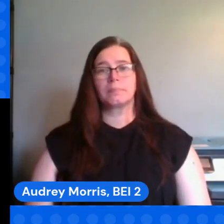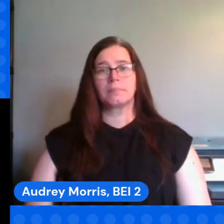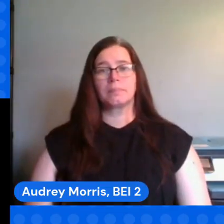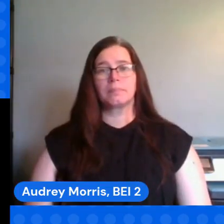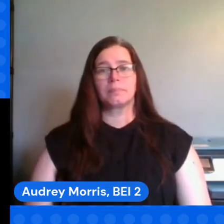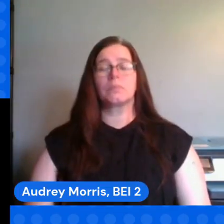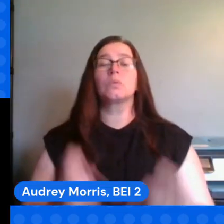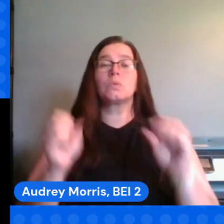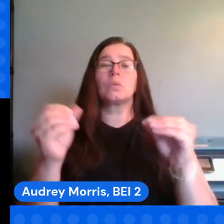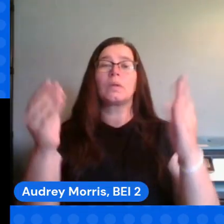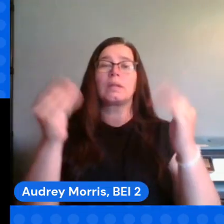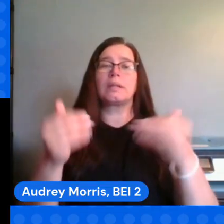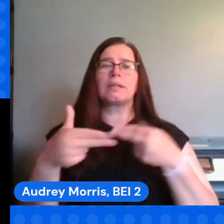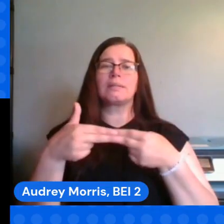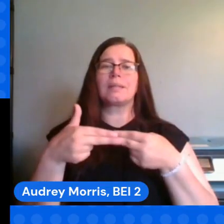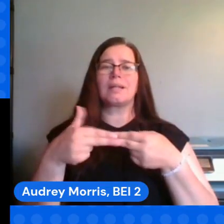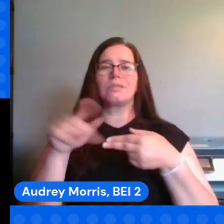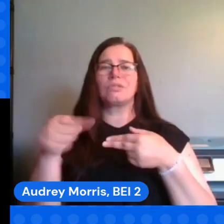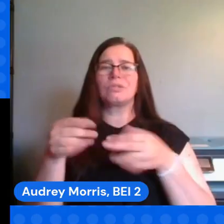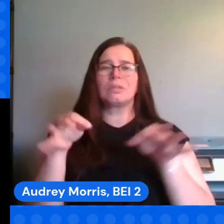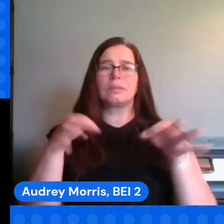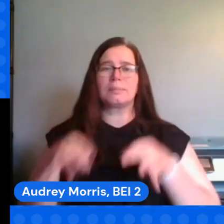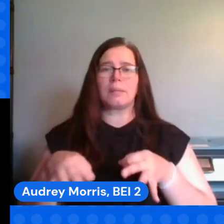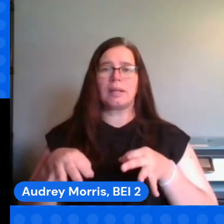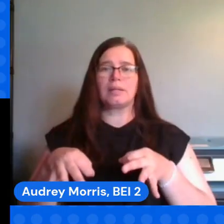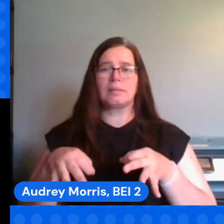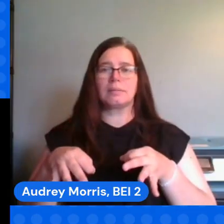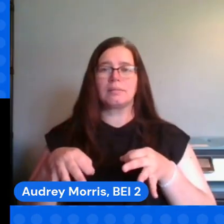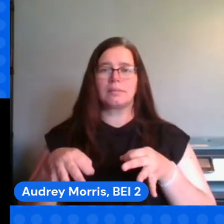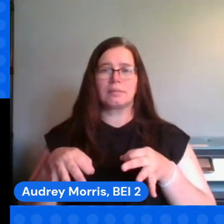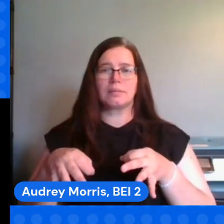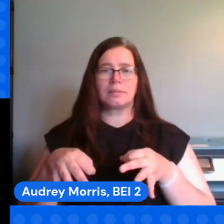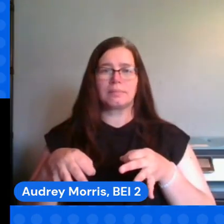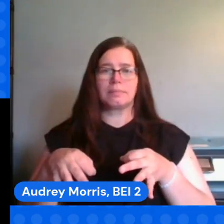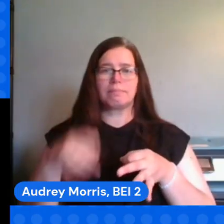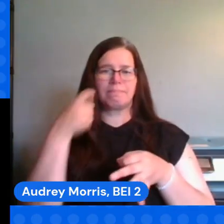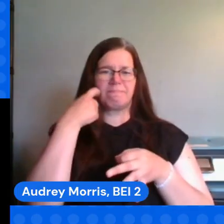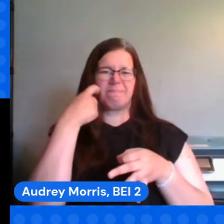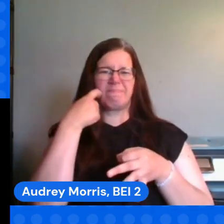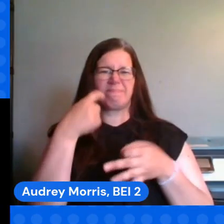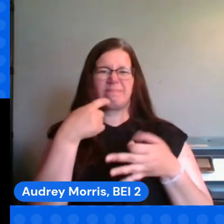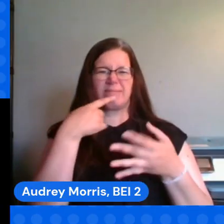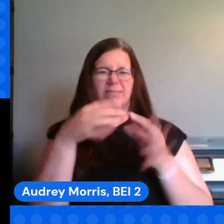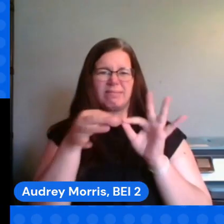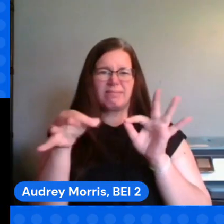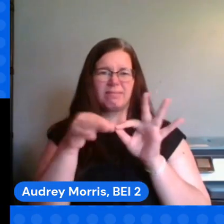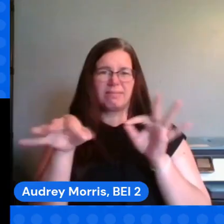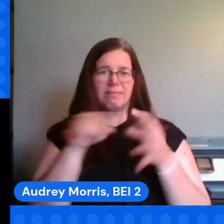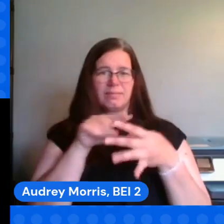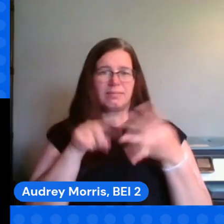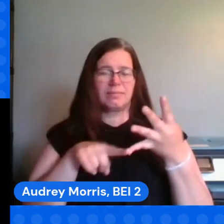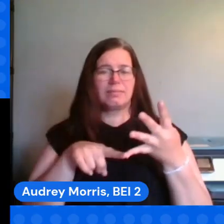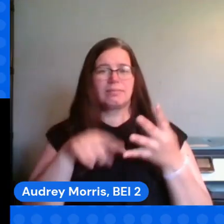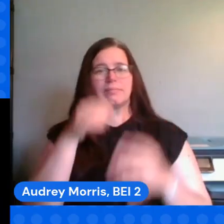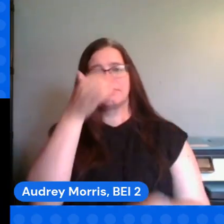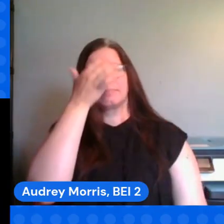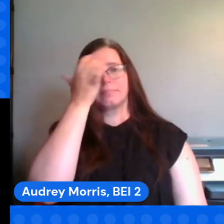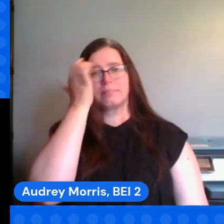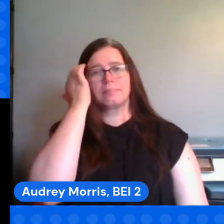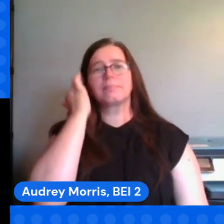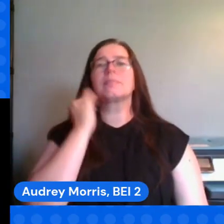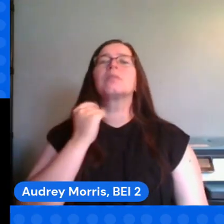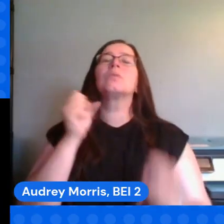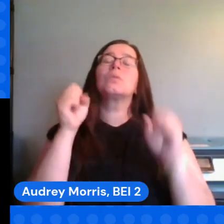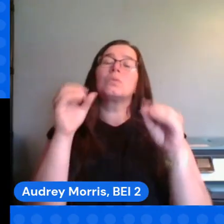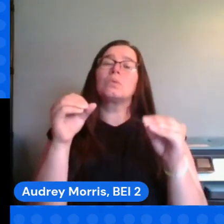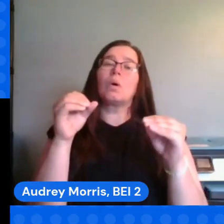And so this next slide just basically explains um, those sections in a little bit more detail. All right, and